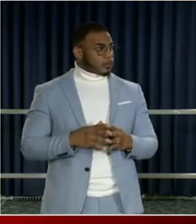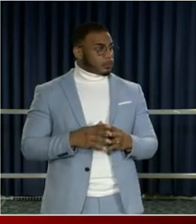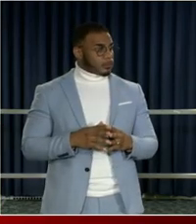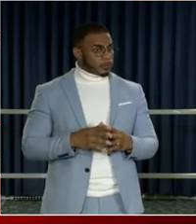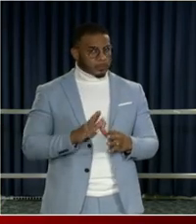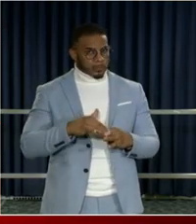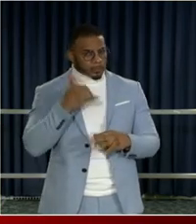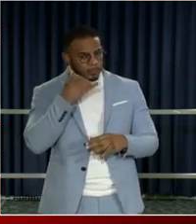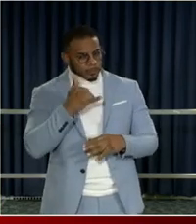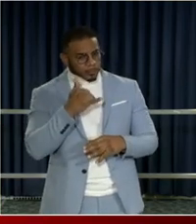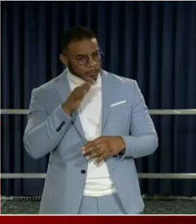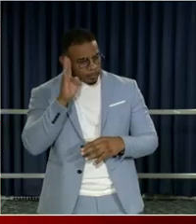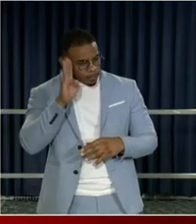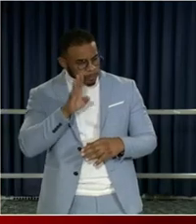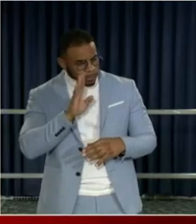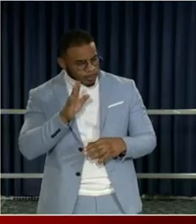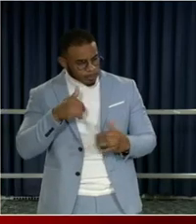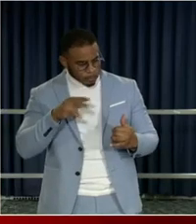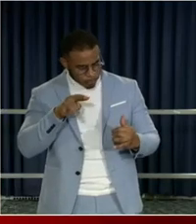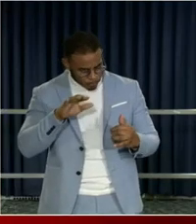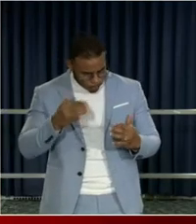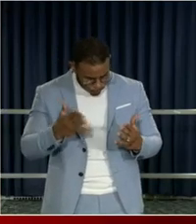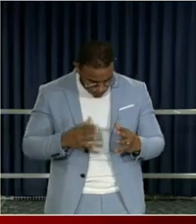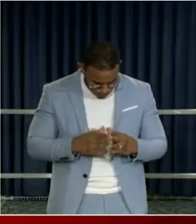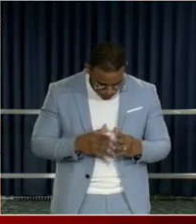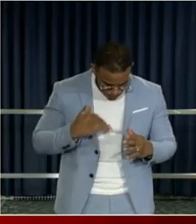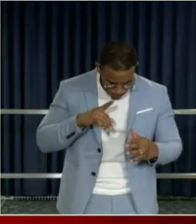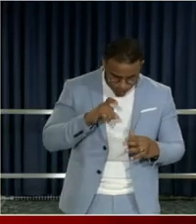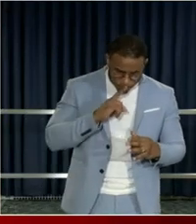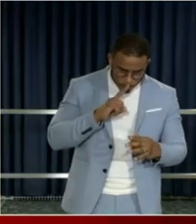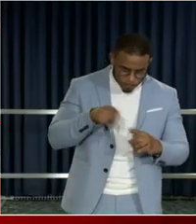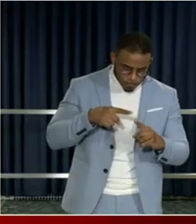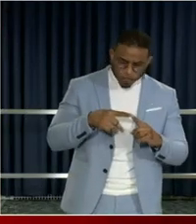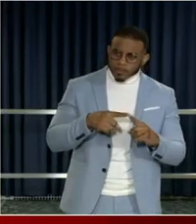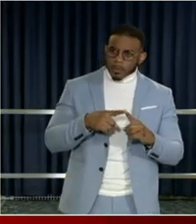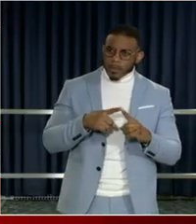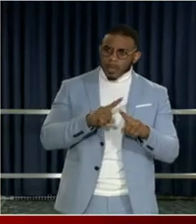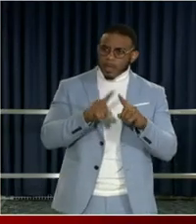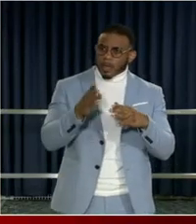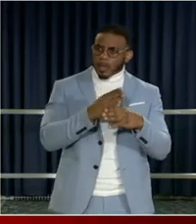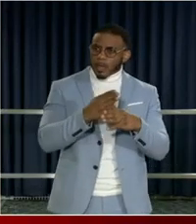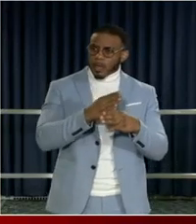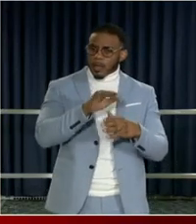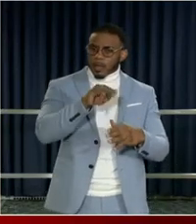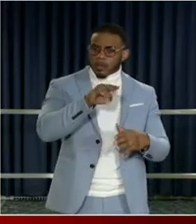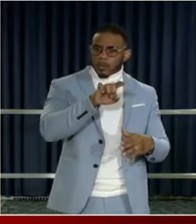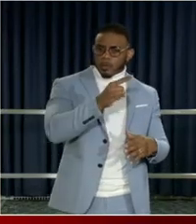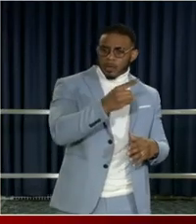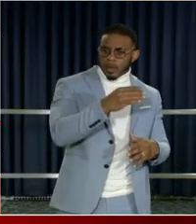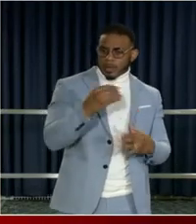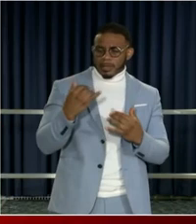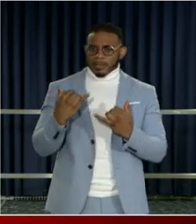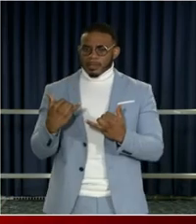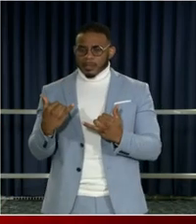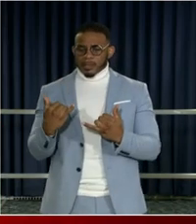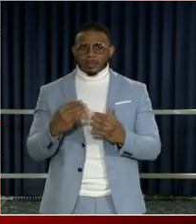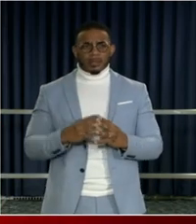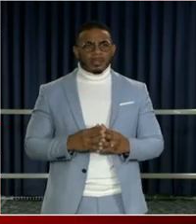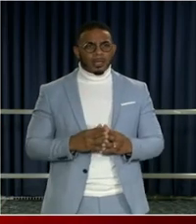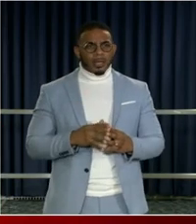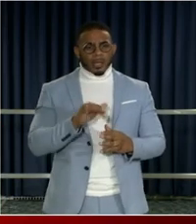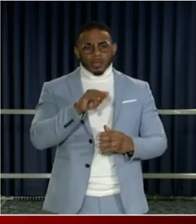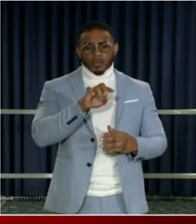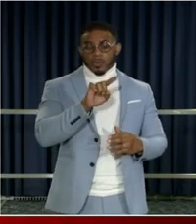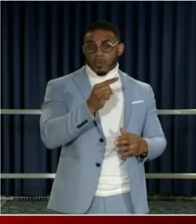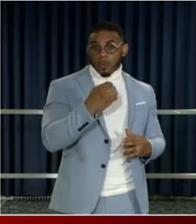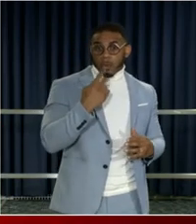Hi, this is Jenny from WAMU. My question is about the difference between June 1st and today. On June